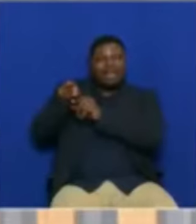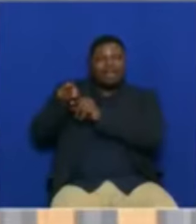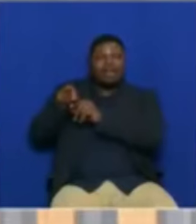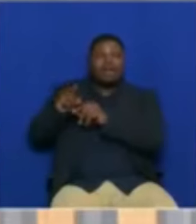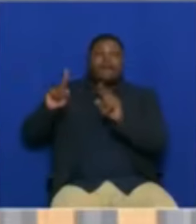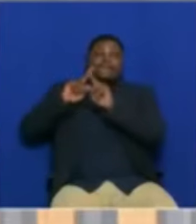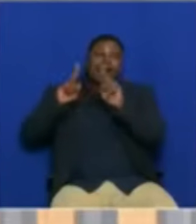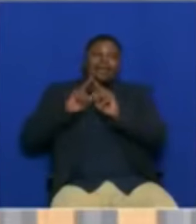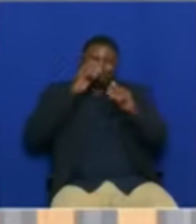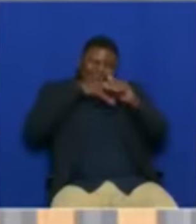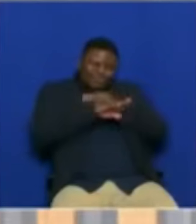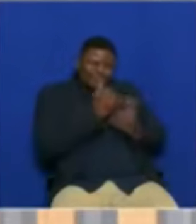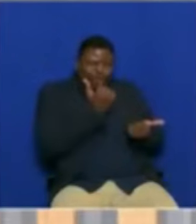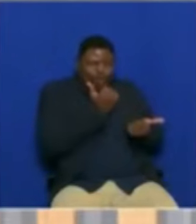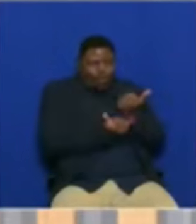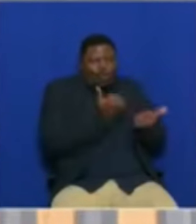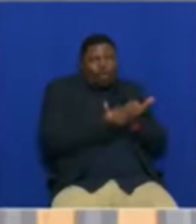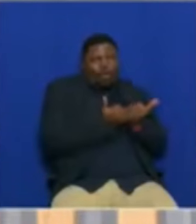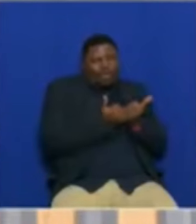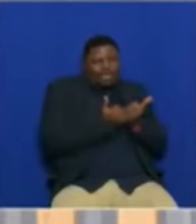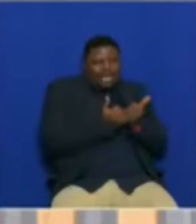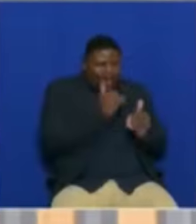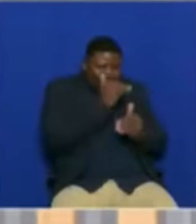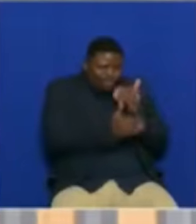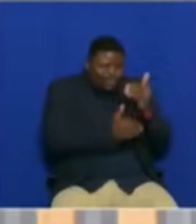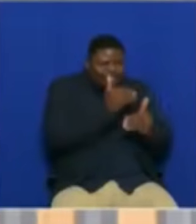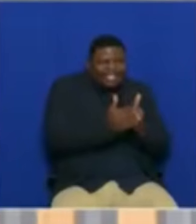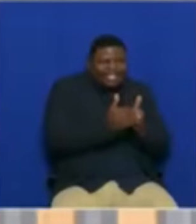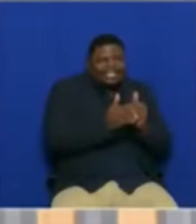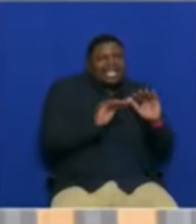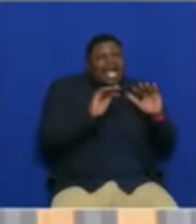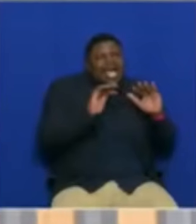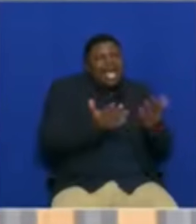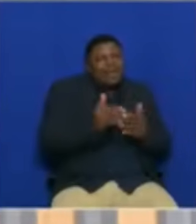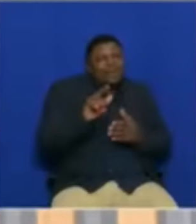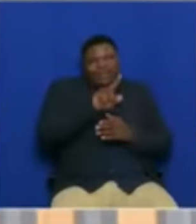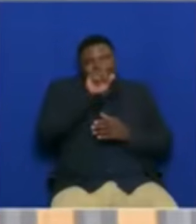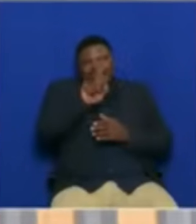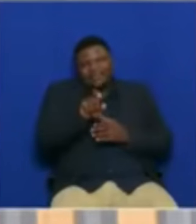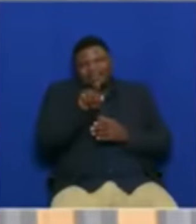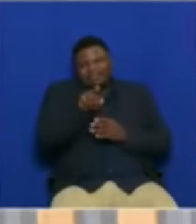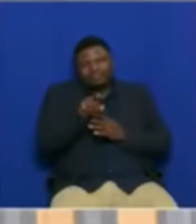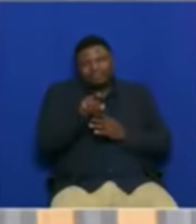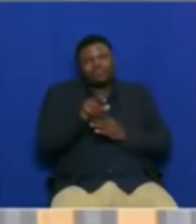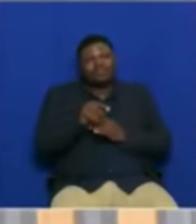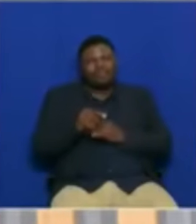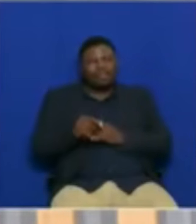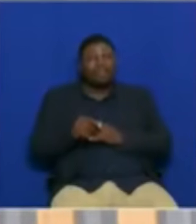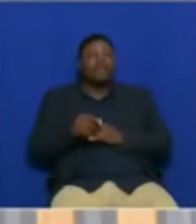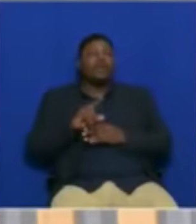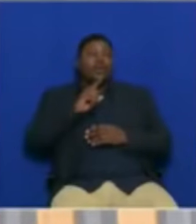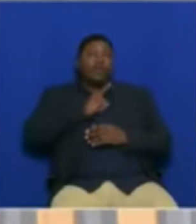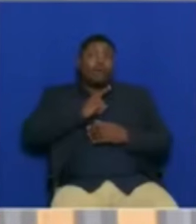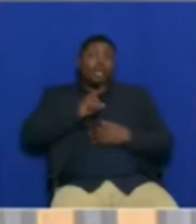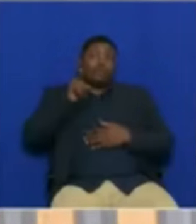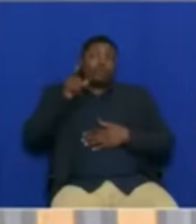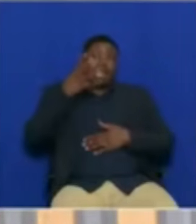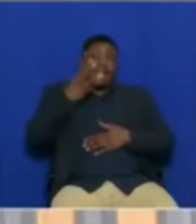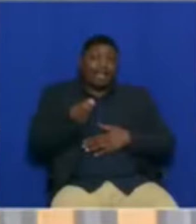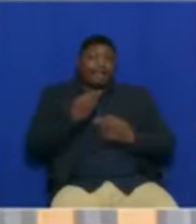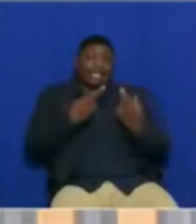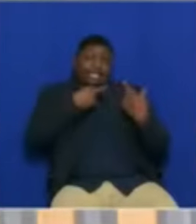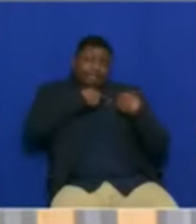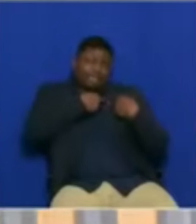about you exercising that discretion, because it is a discretion, yes, right? Unless you tell